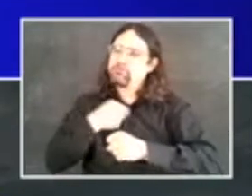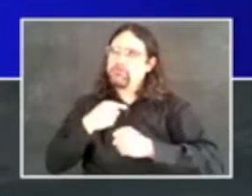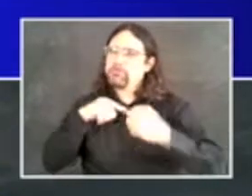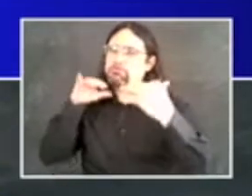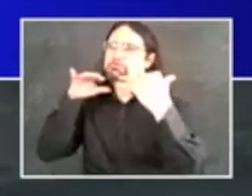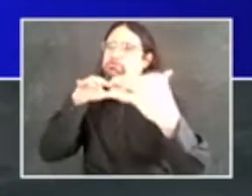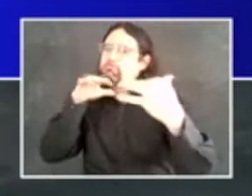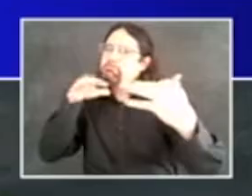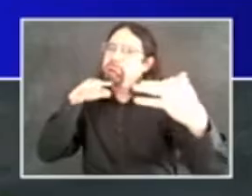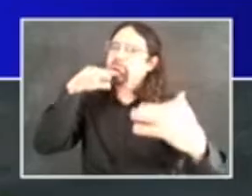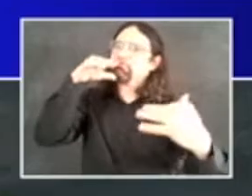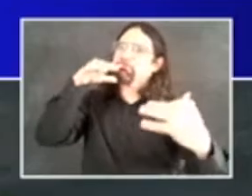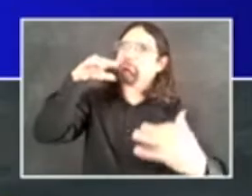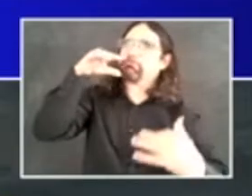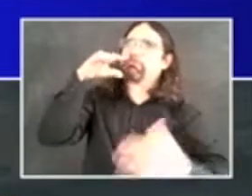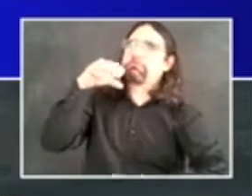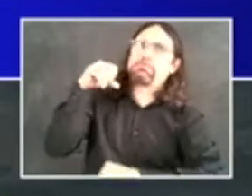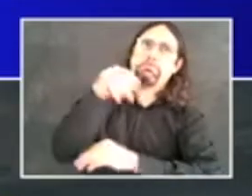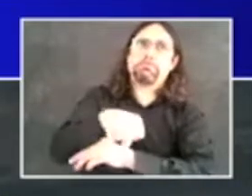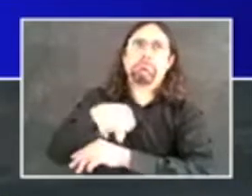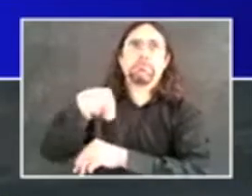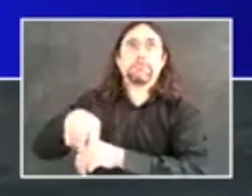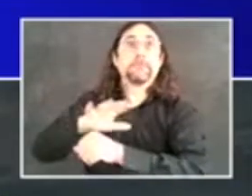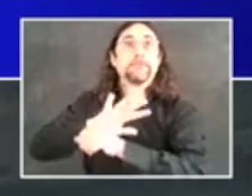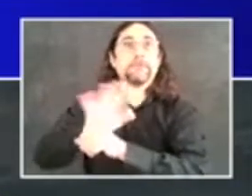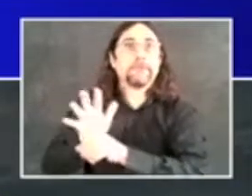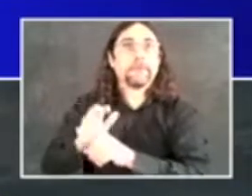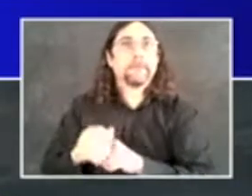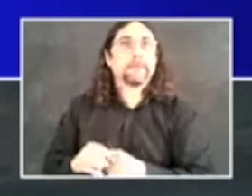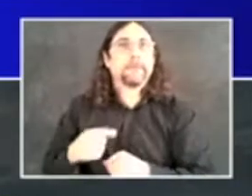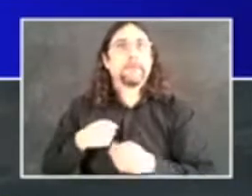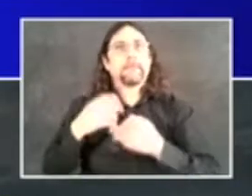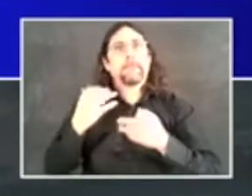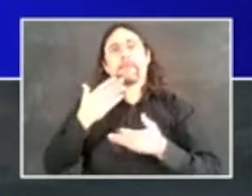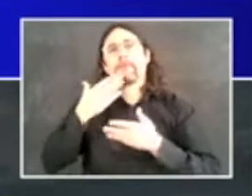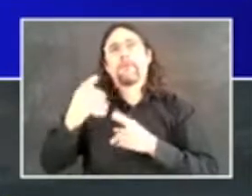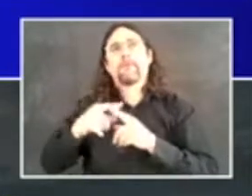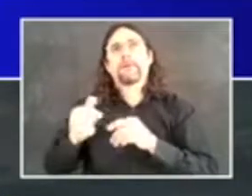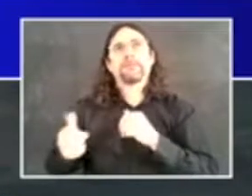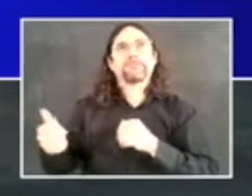Assistant Vice President of Lab Services, and her entire team. Thank you so much.